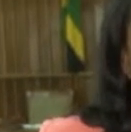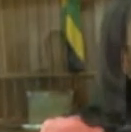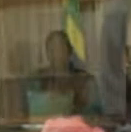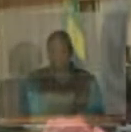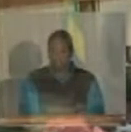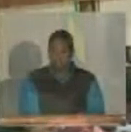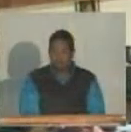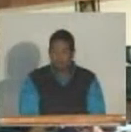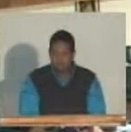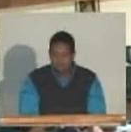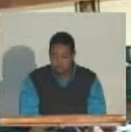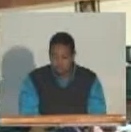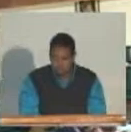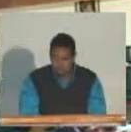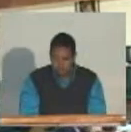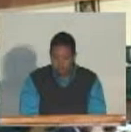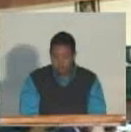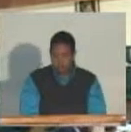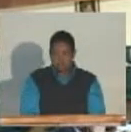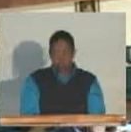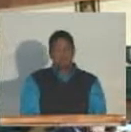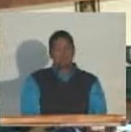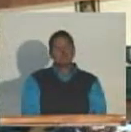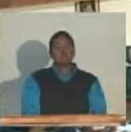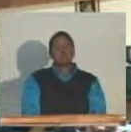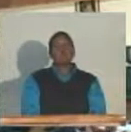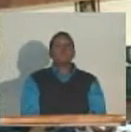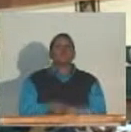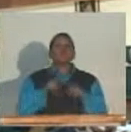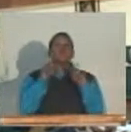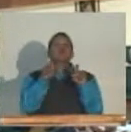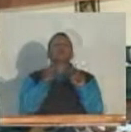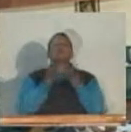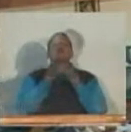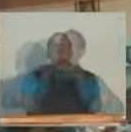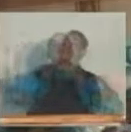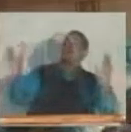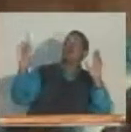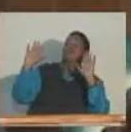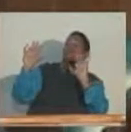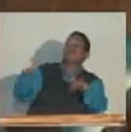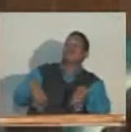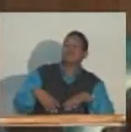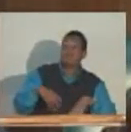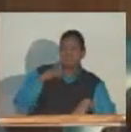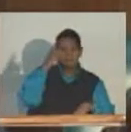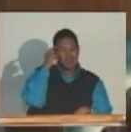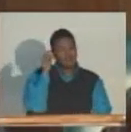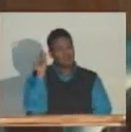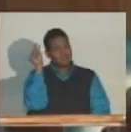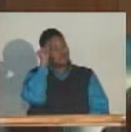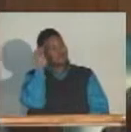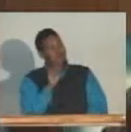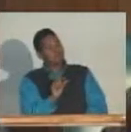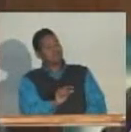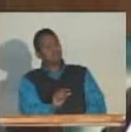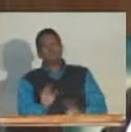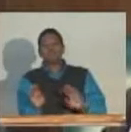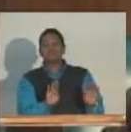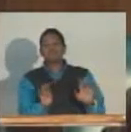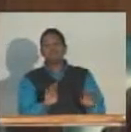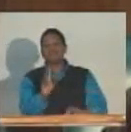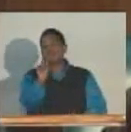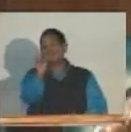business. Government Senator K.D. Knight, in supporting the motion, called on his colleagues to put country above self.